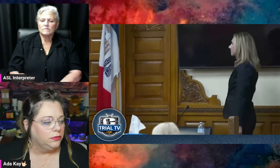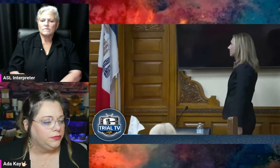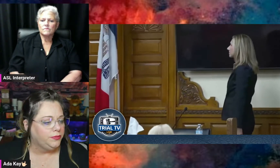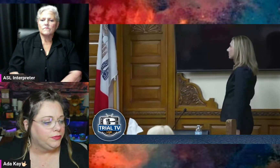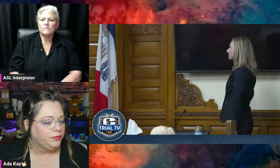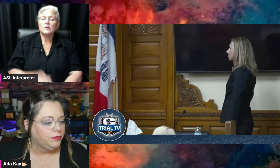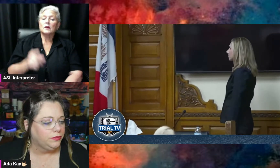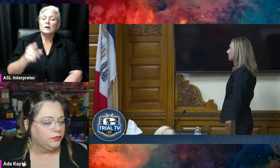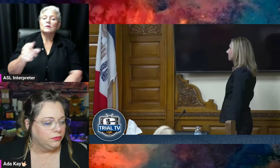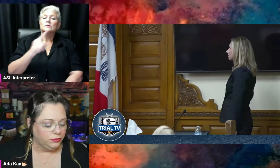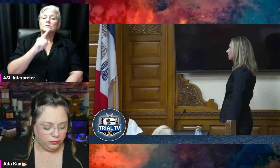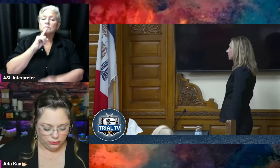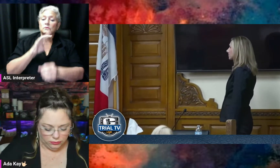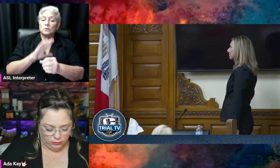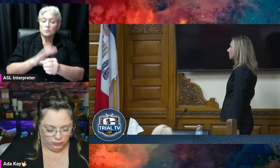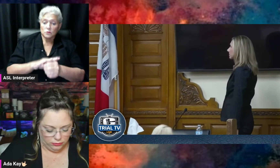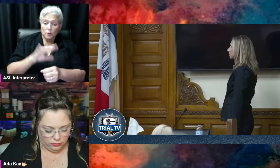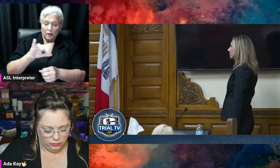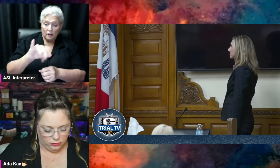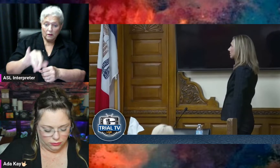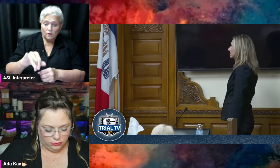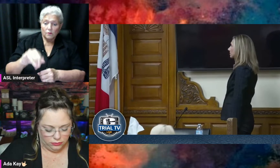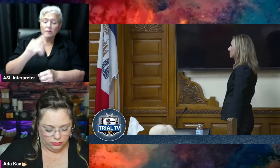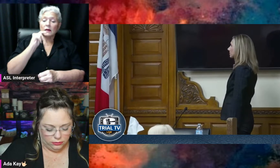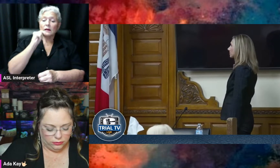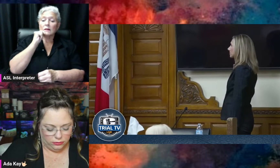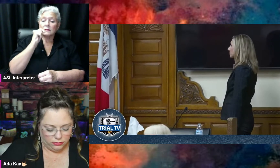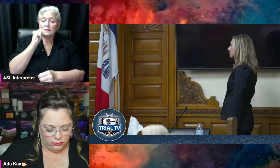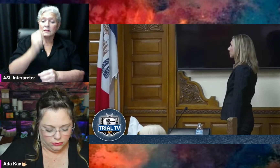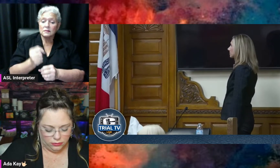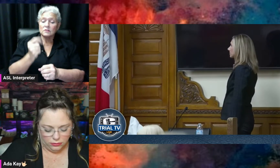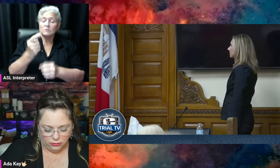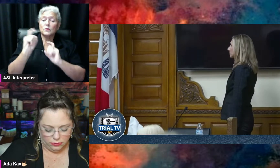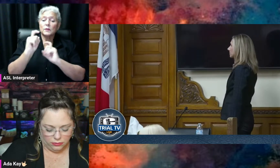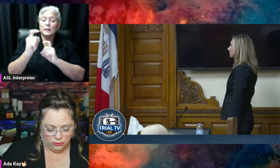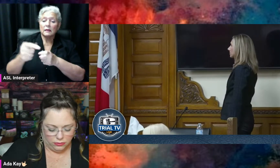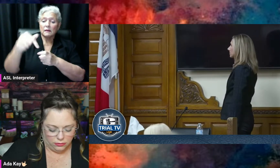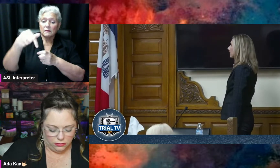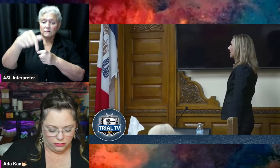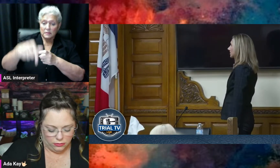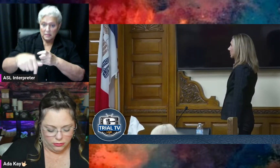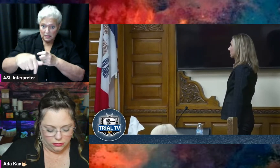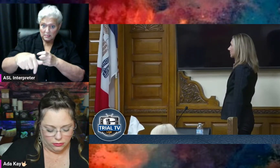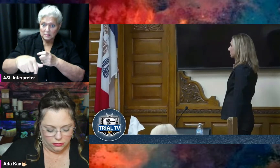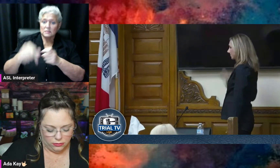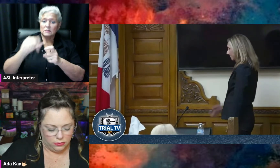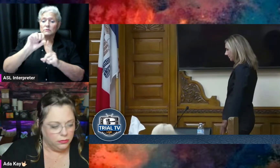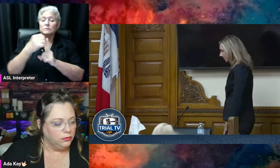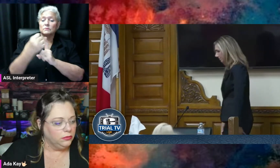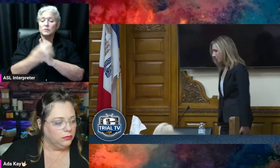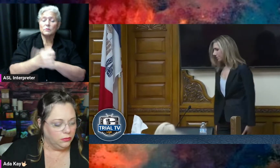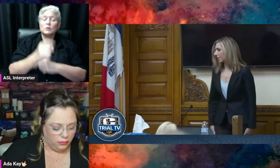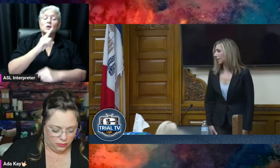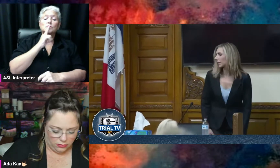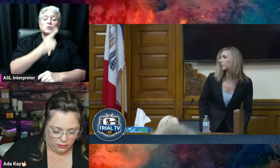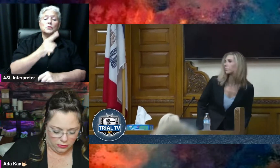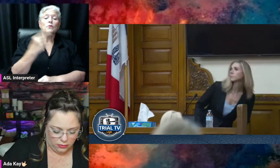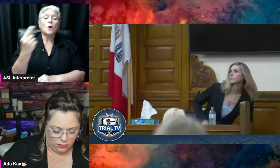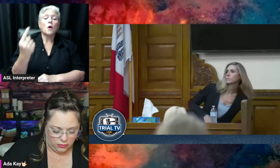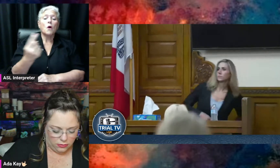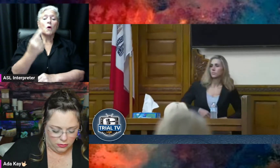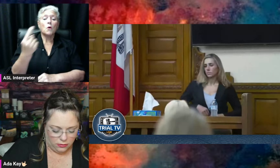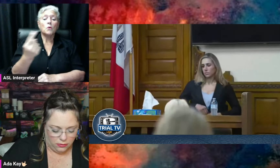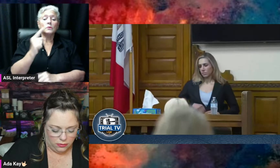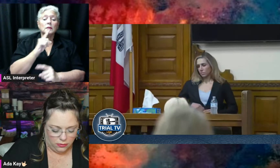Do you swear or affirm that the testimony you give in this matter will be the truth, the whole truth, and nothing but the truth? I do. Go ahead and have a seat there. Thank